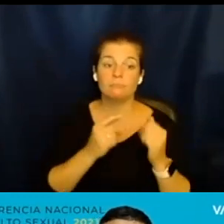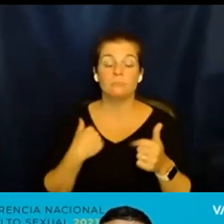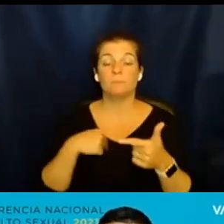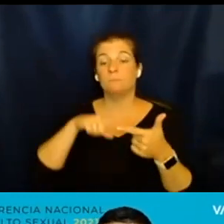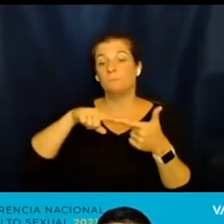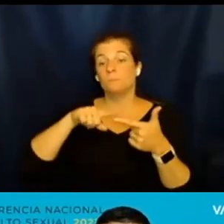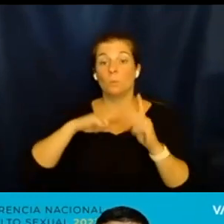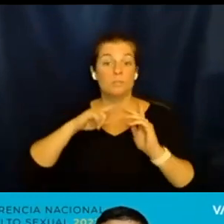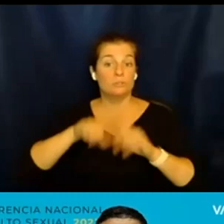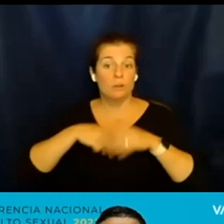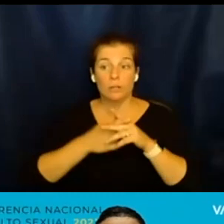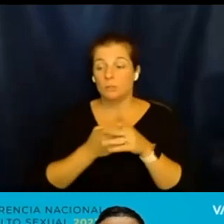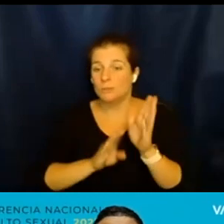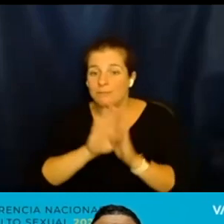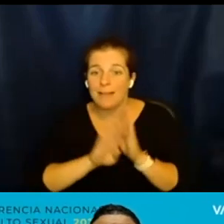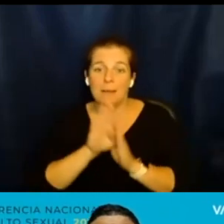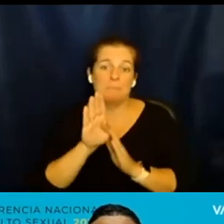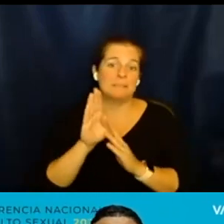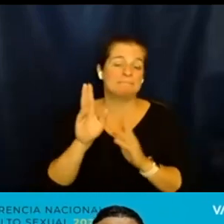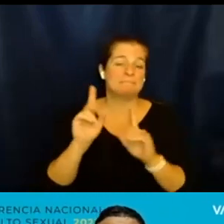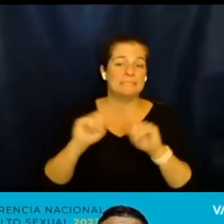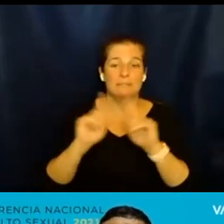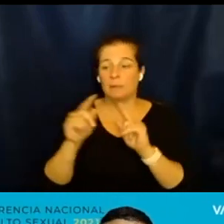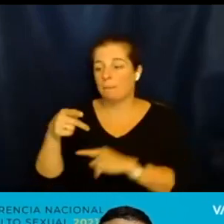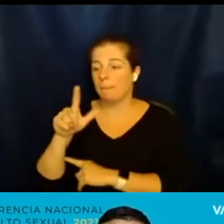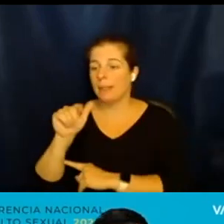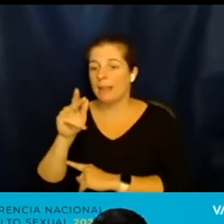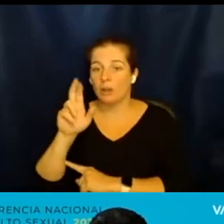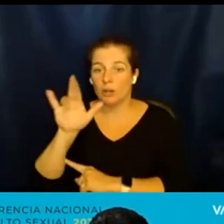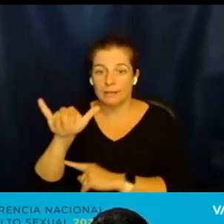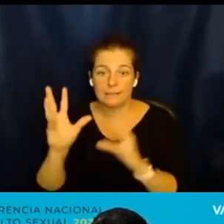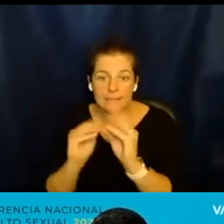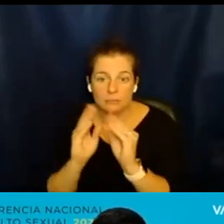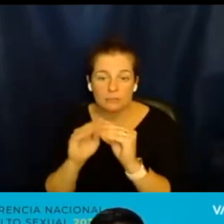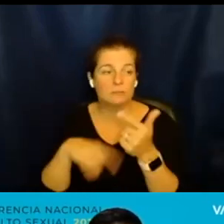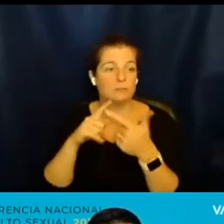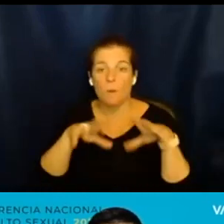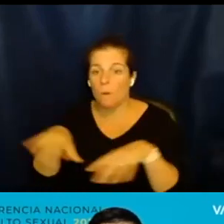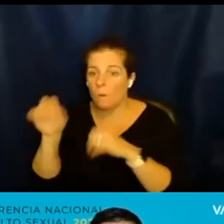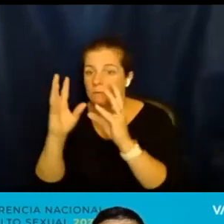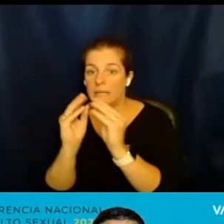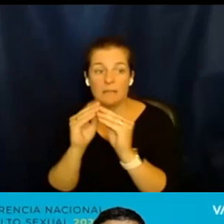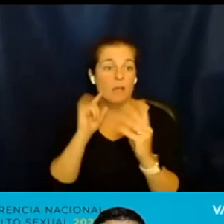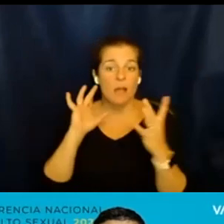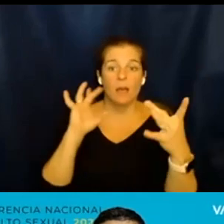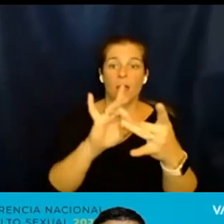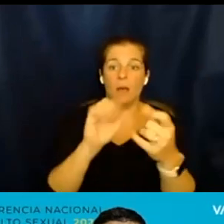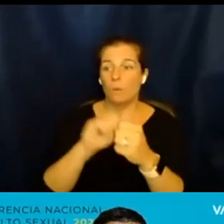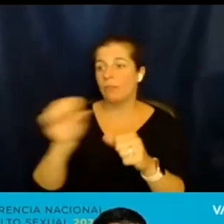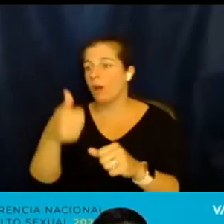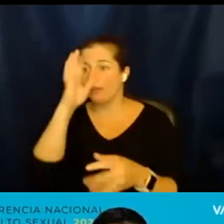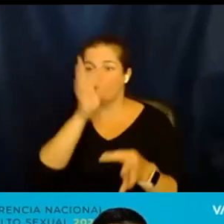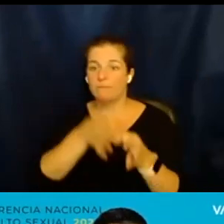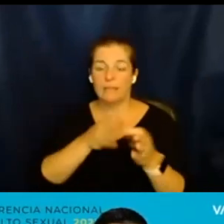developing plenary sessions, having Zoom sessions and meetings, connecting with other faith community